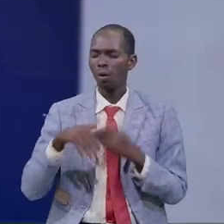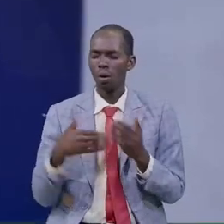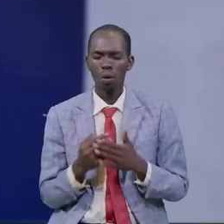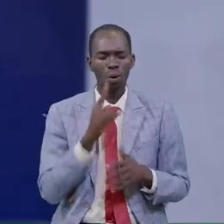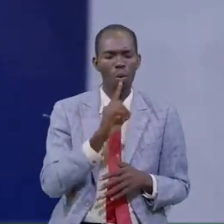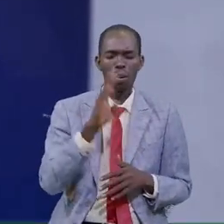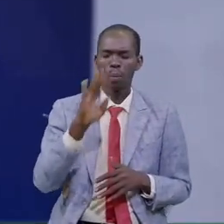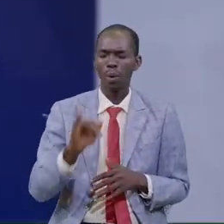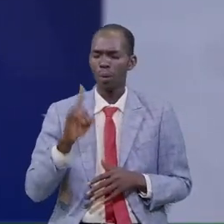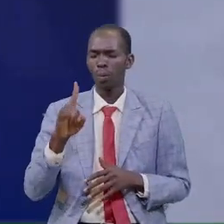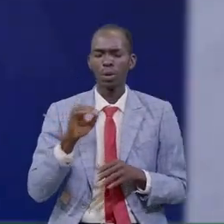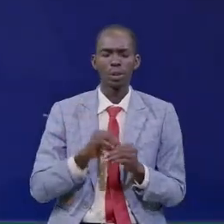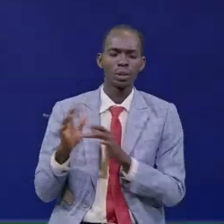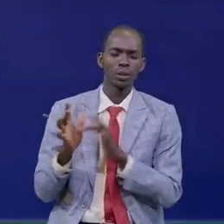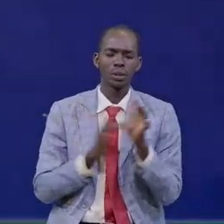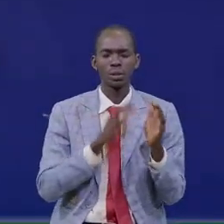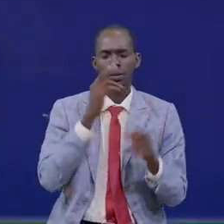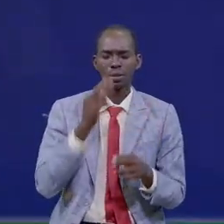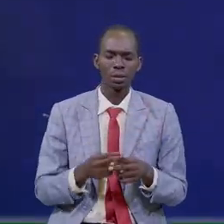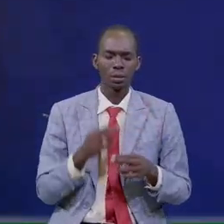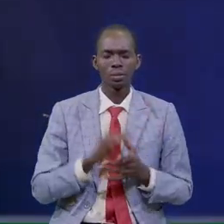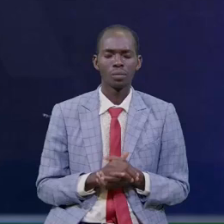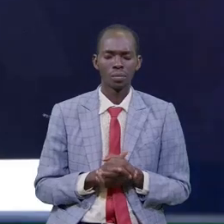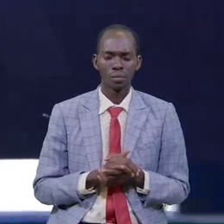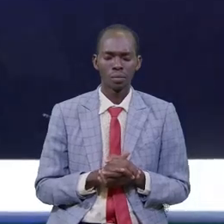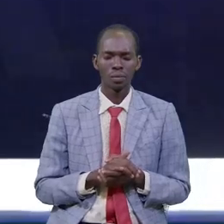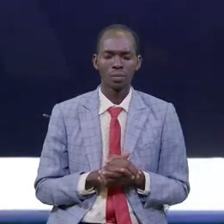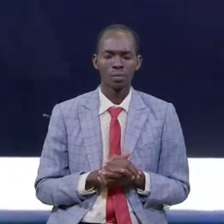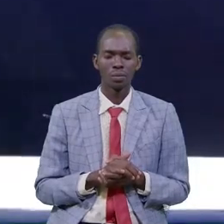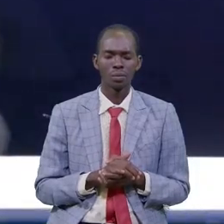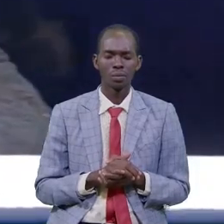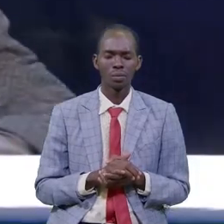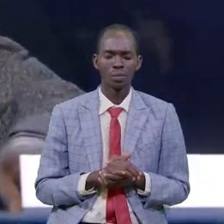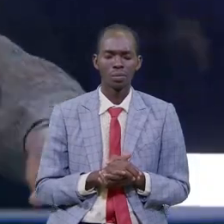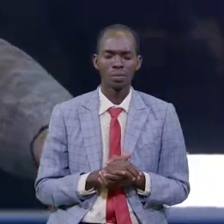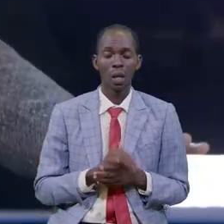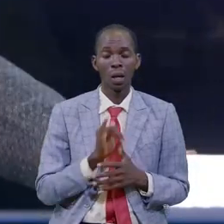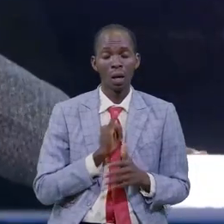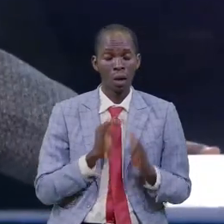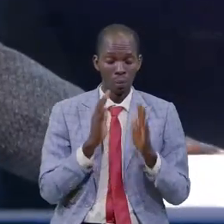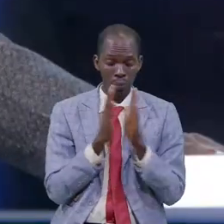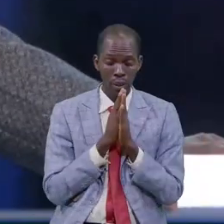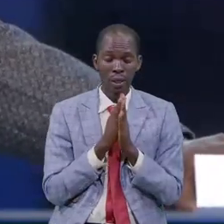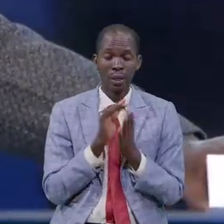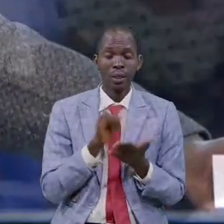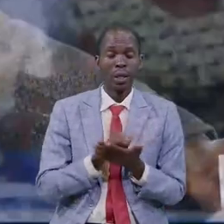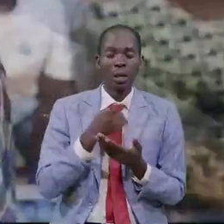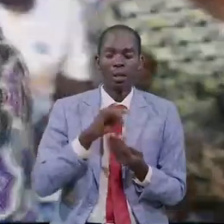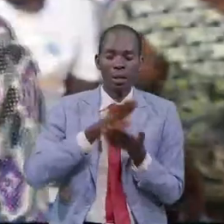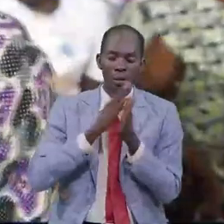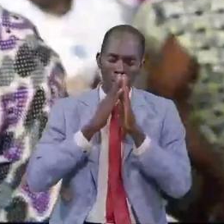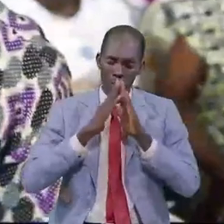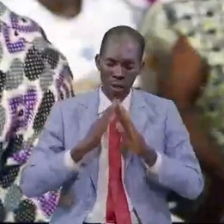name. À tous, un à un, au nom de Jésus Christ. I pray the peace of God je will prie.